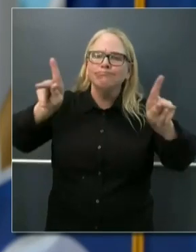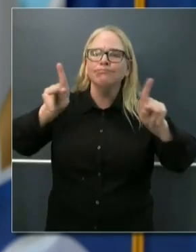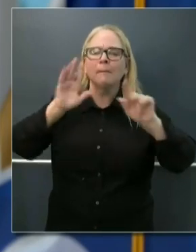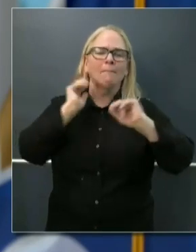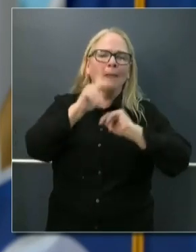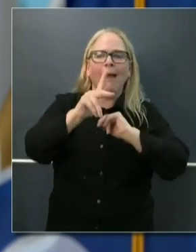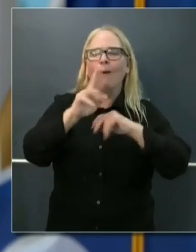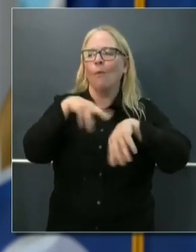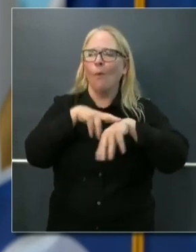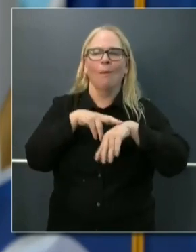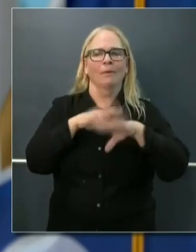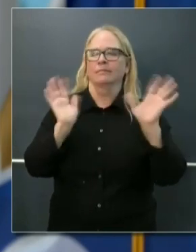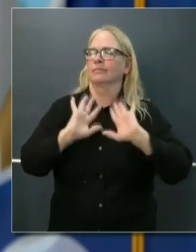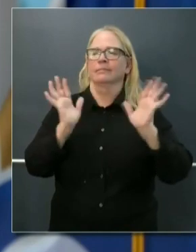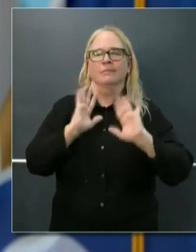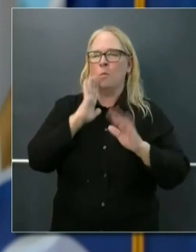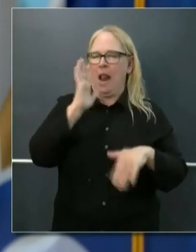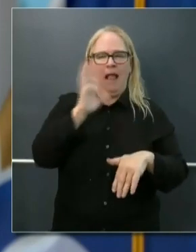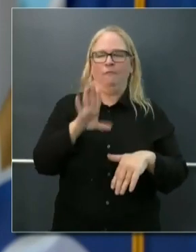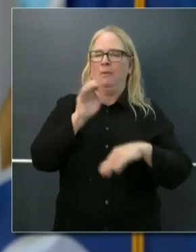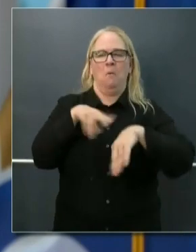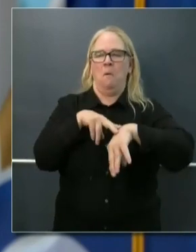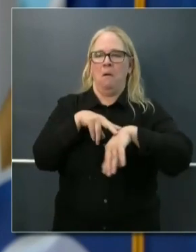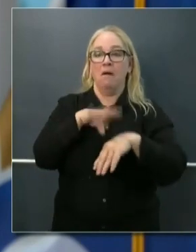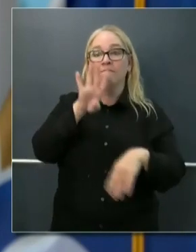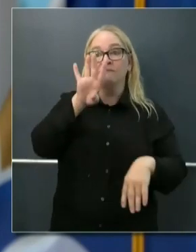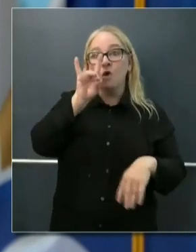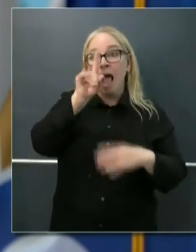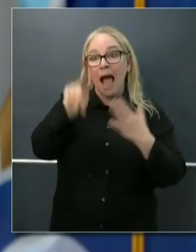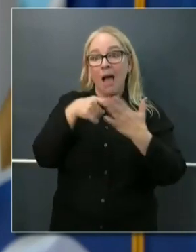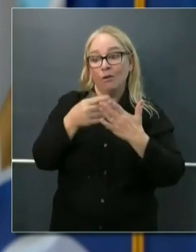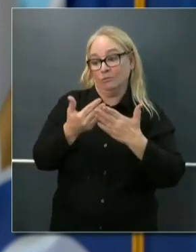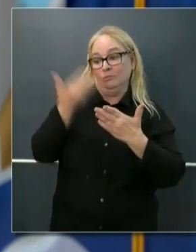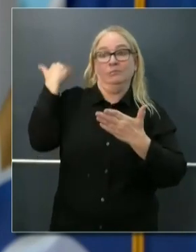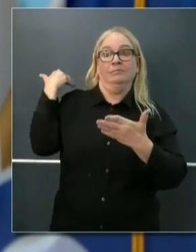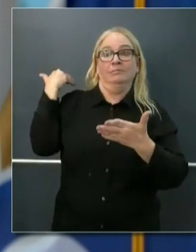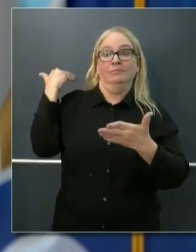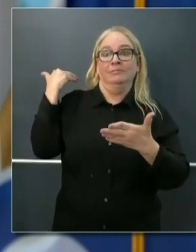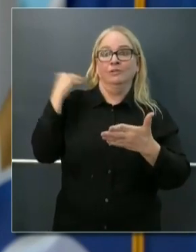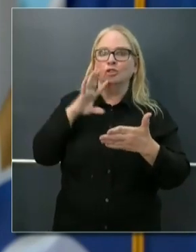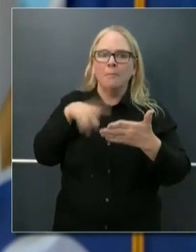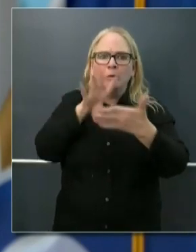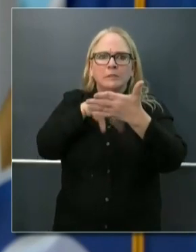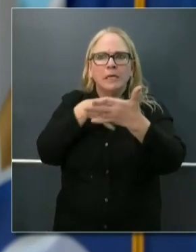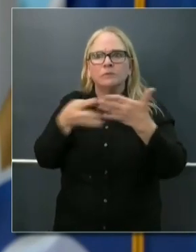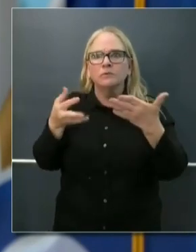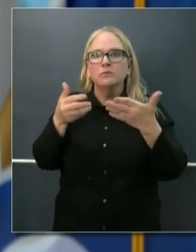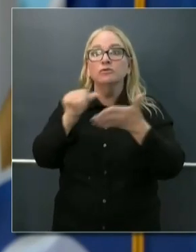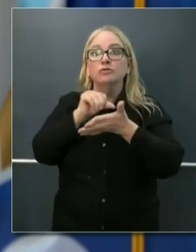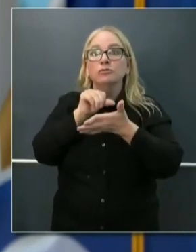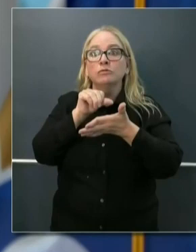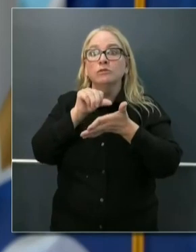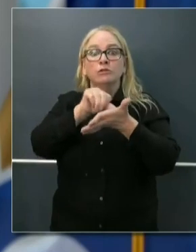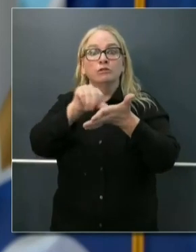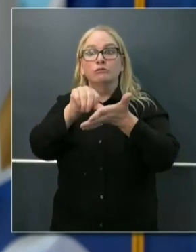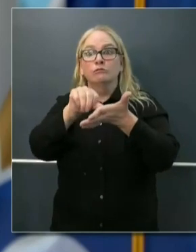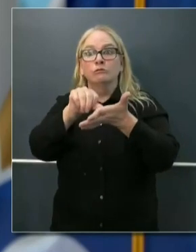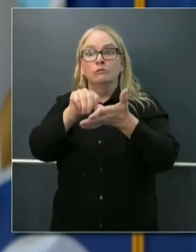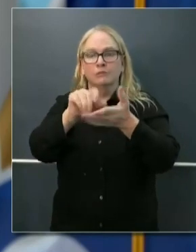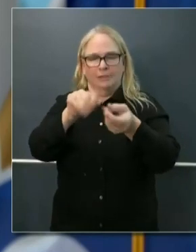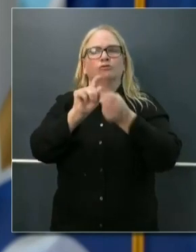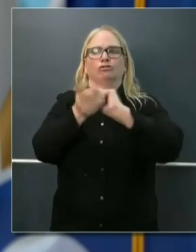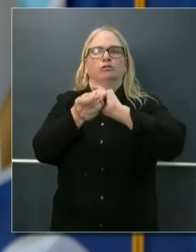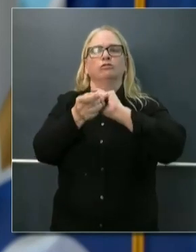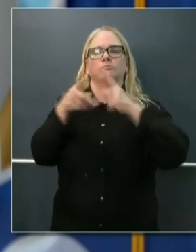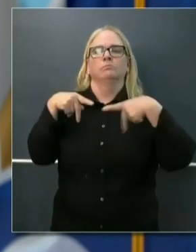able just 48 hours ago to make the announcement as it relates to scheduled surgeries. That was the first augmentation on